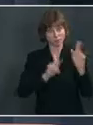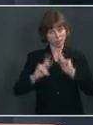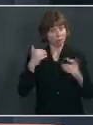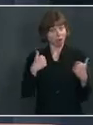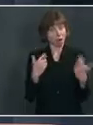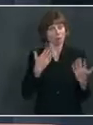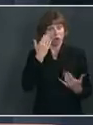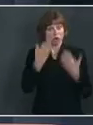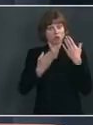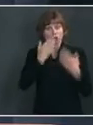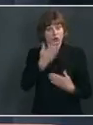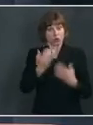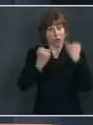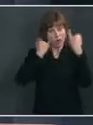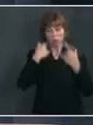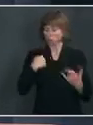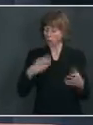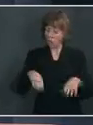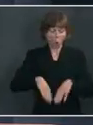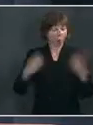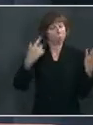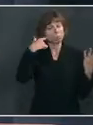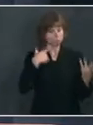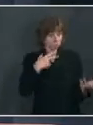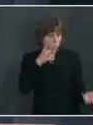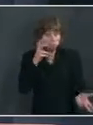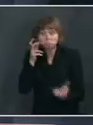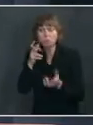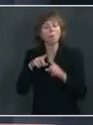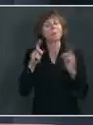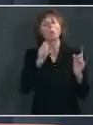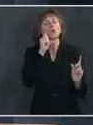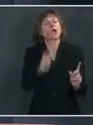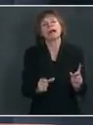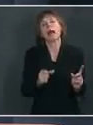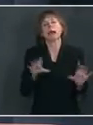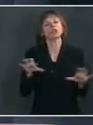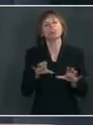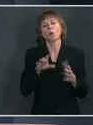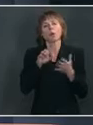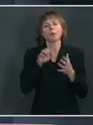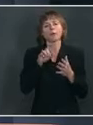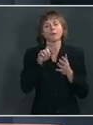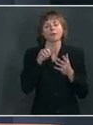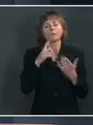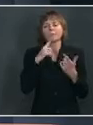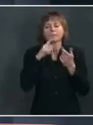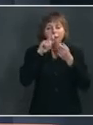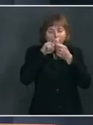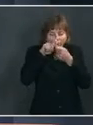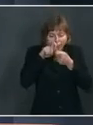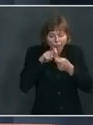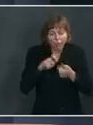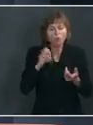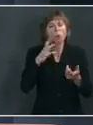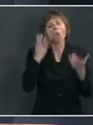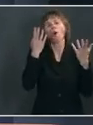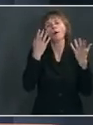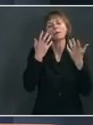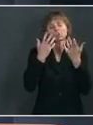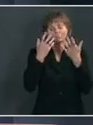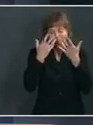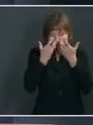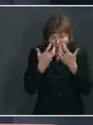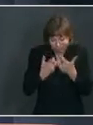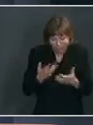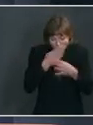open to hear from members of Congress on that. But we're not going to do this in a piecemeal way or break apart a big package that's meant to